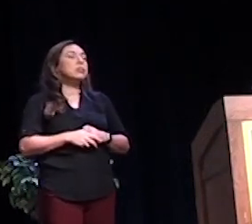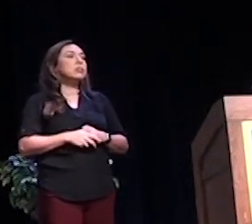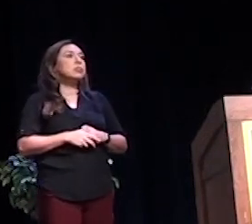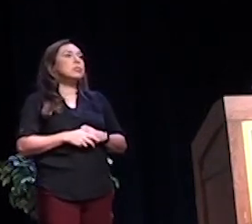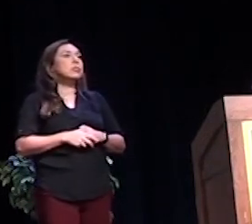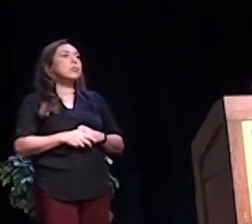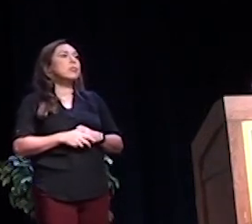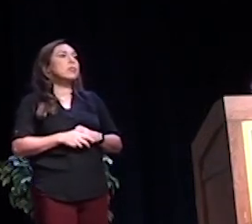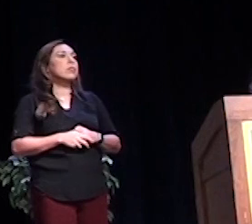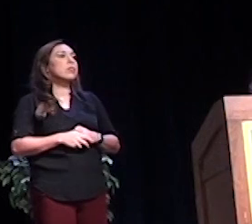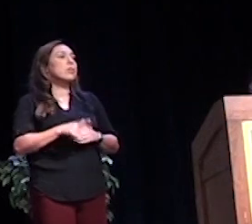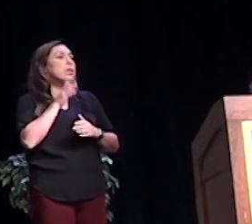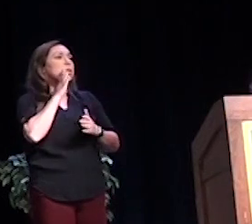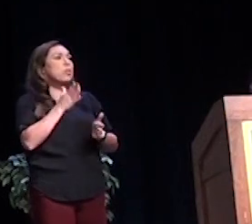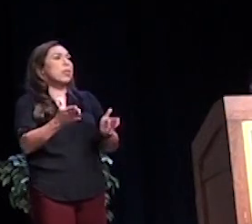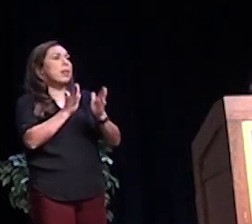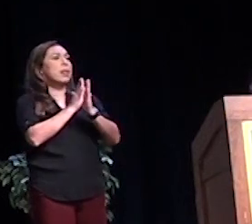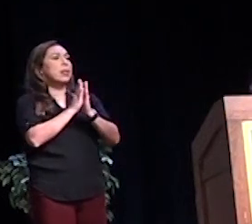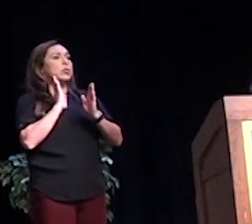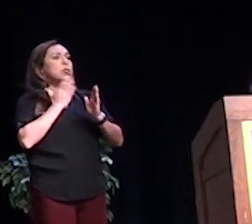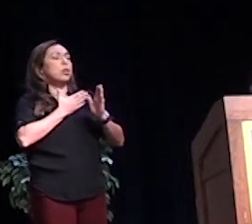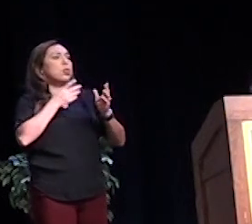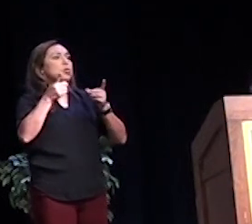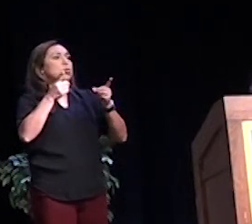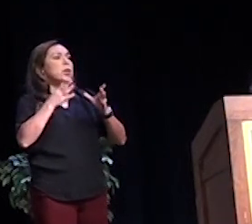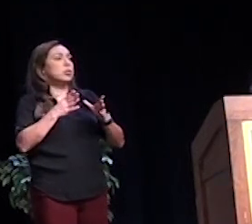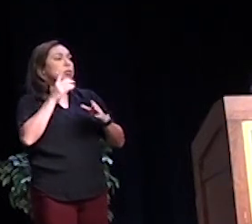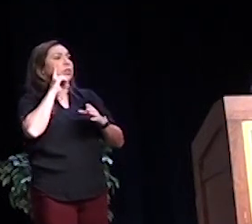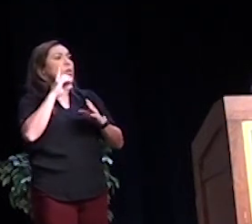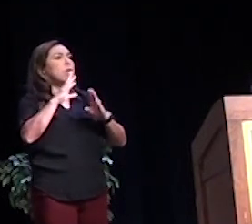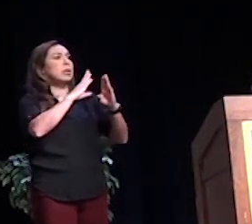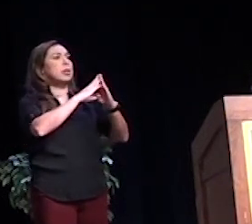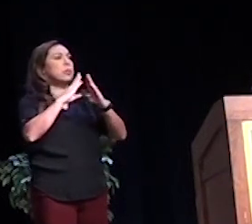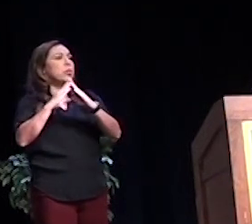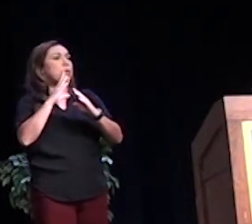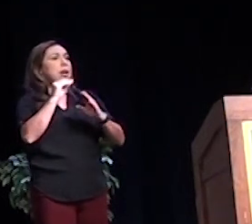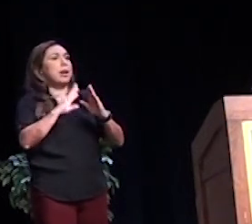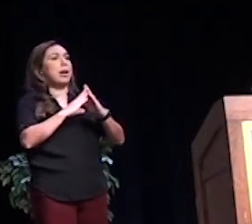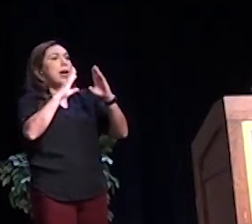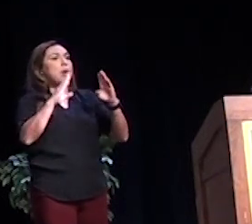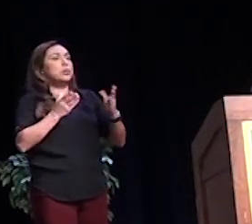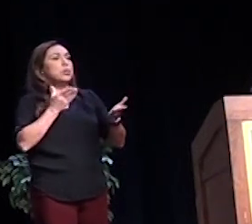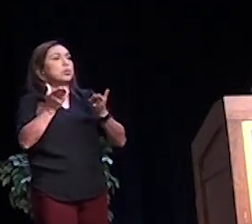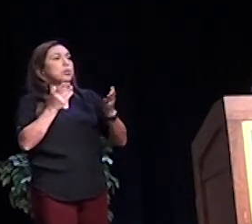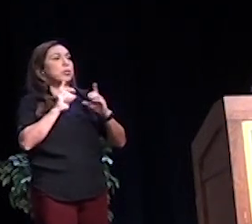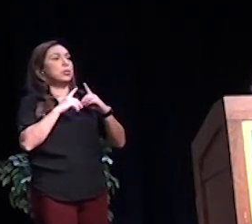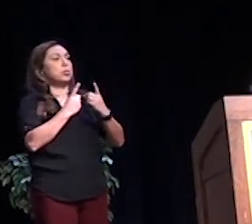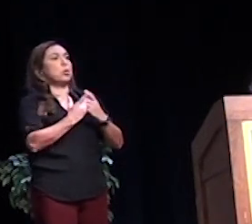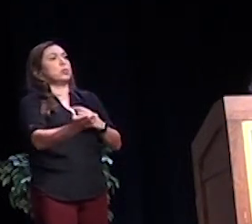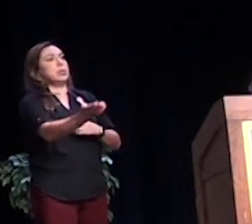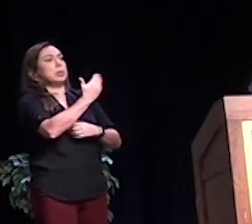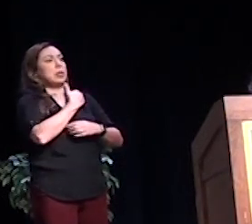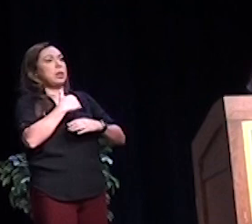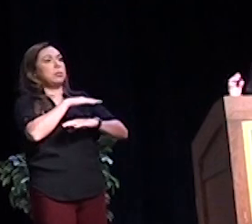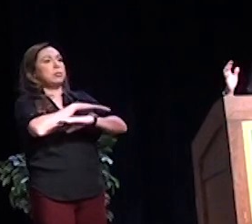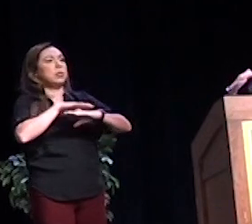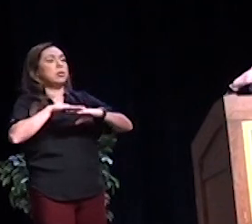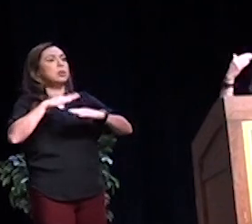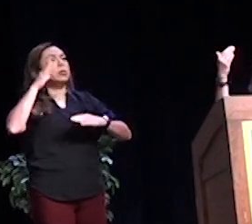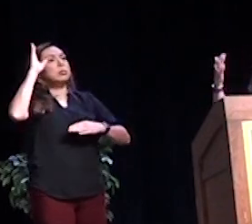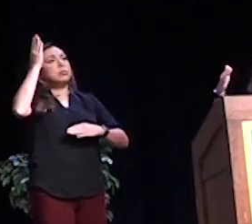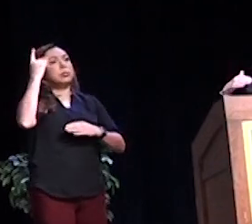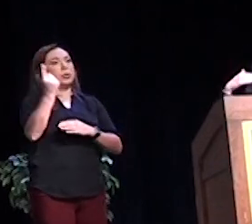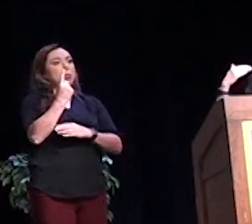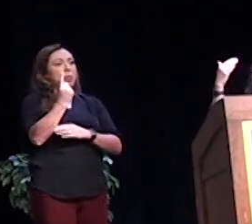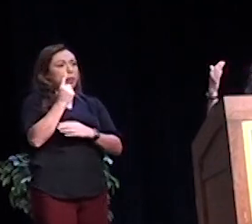I'm going to ask our Director of the Neighborhood and Housing Services Department to return to the stage to talk about something